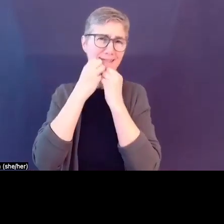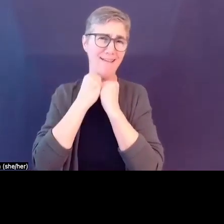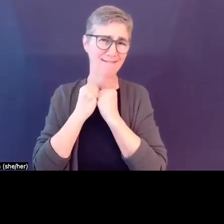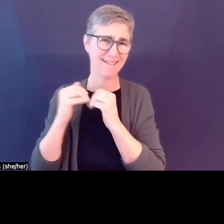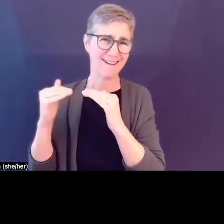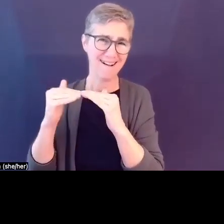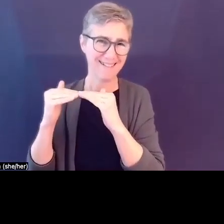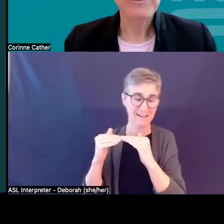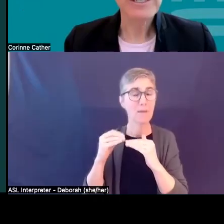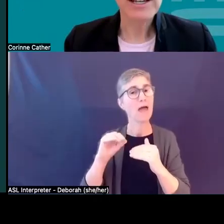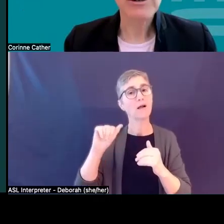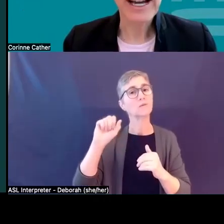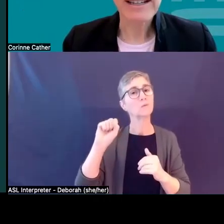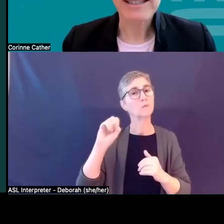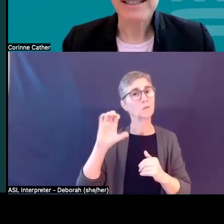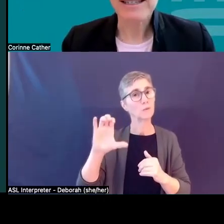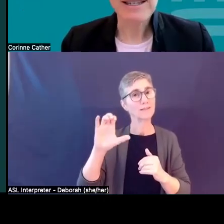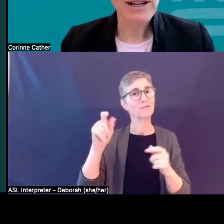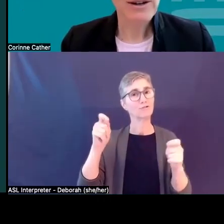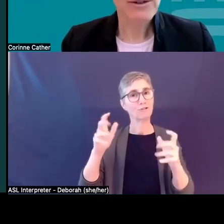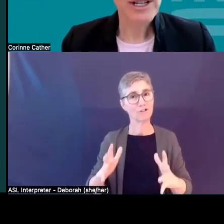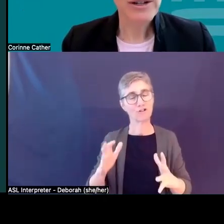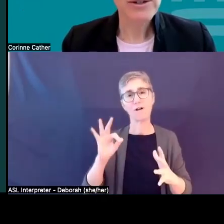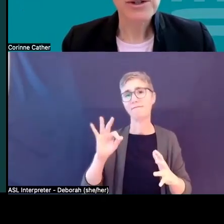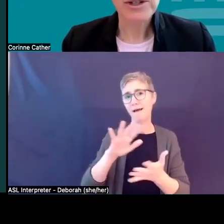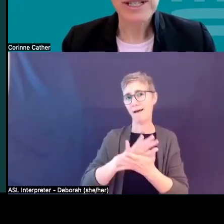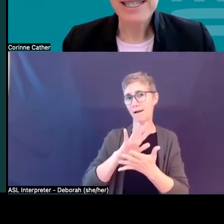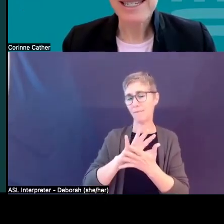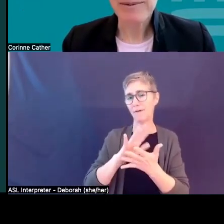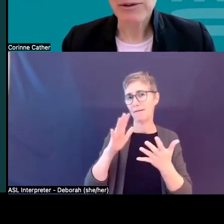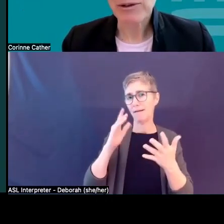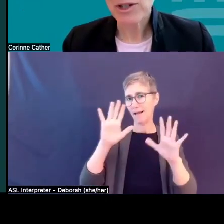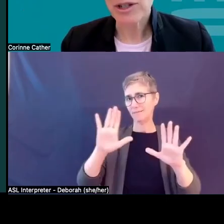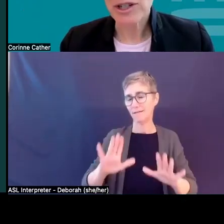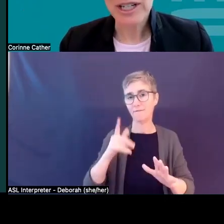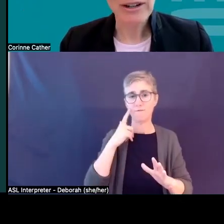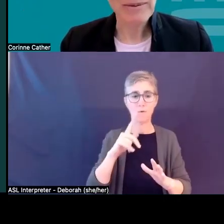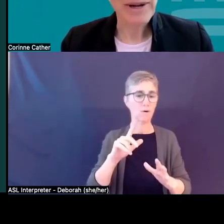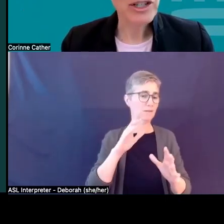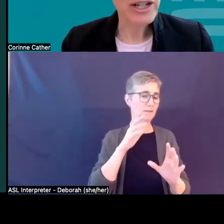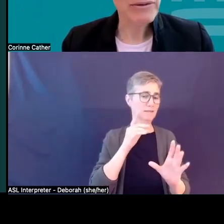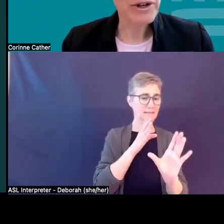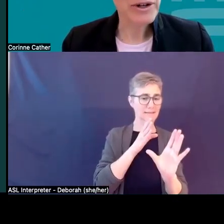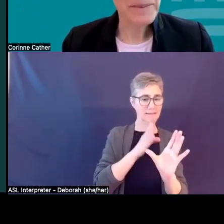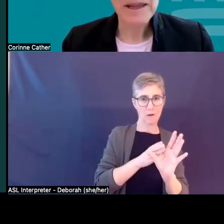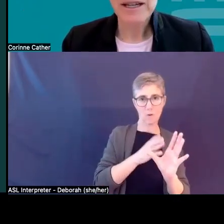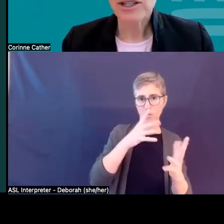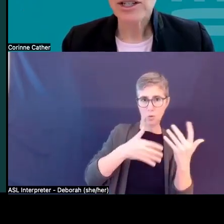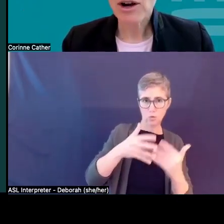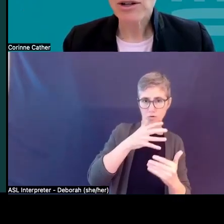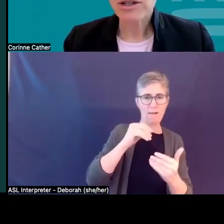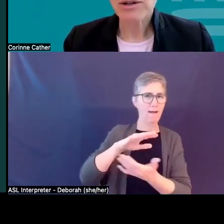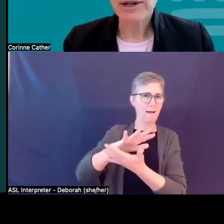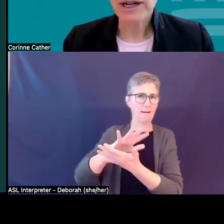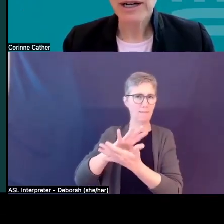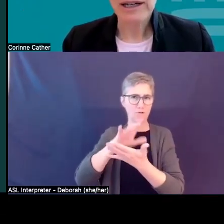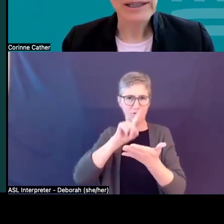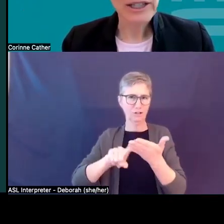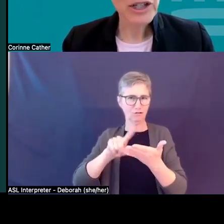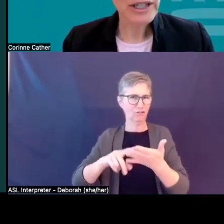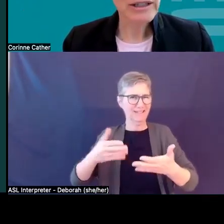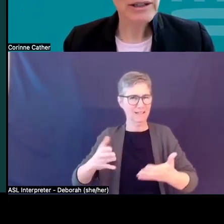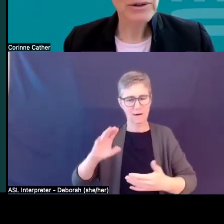and Associate Director of the Center of Excellence for Psychosocial and Systemic Research here at Mass General. She's also